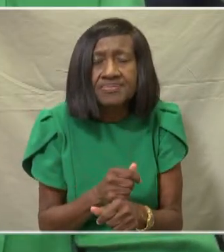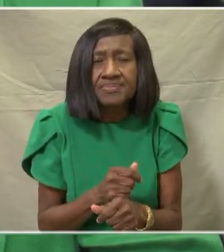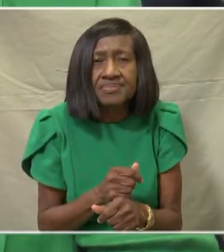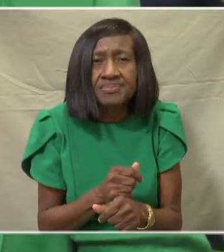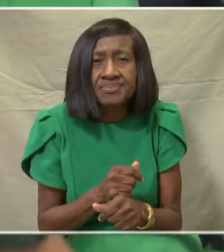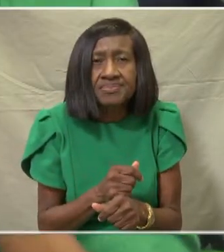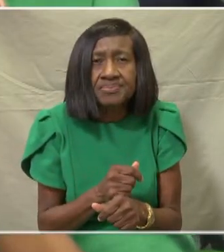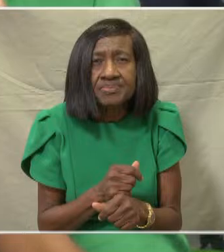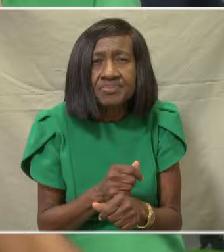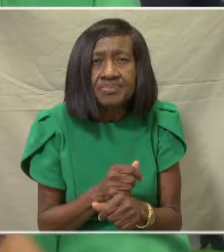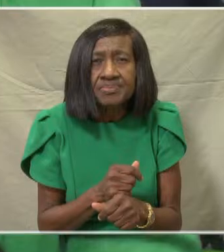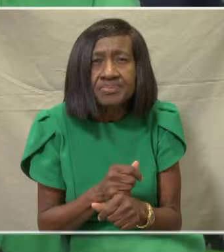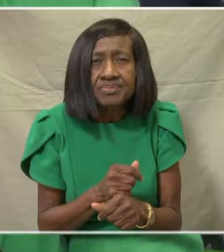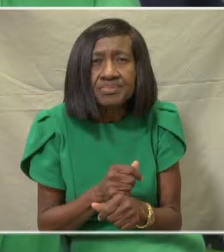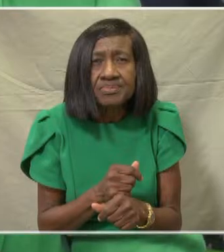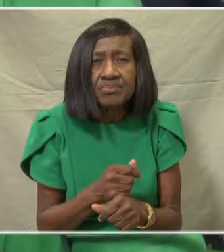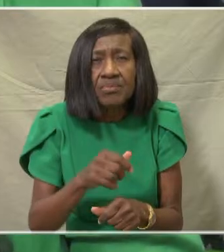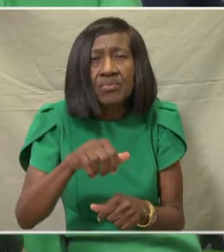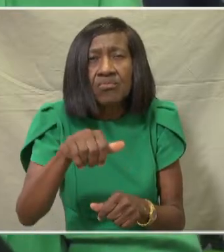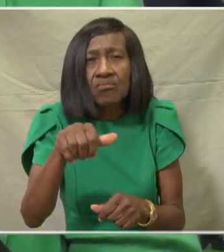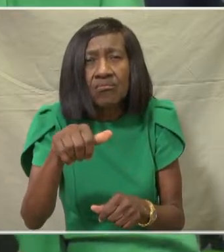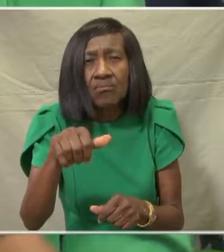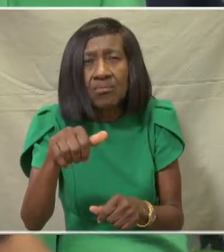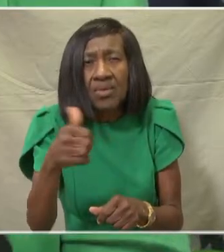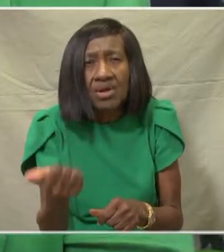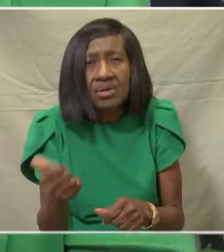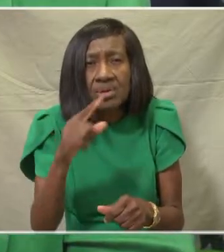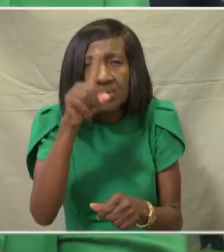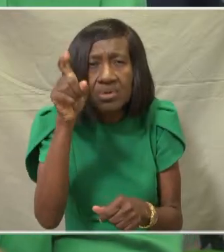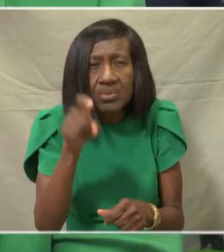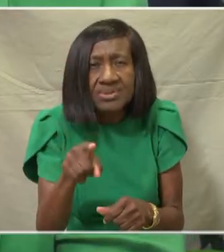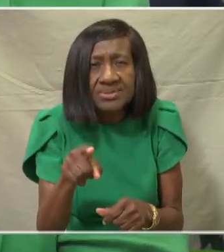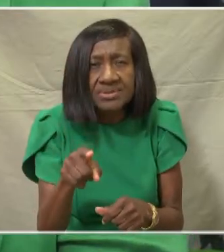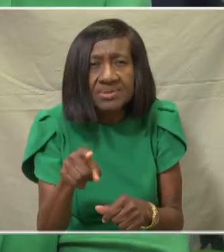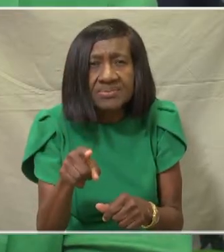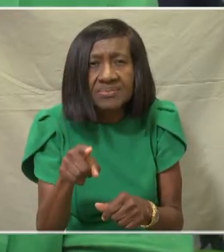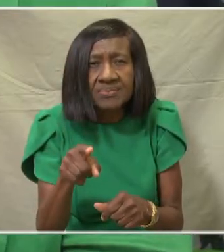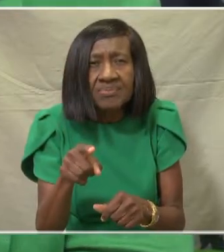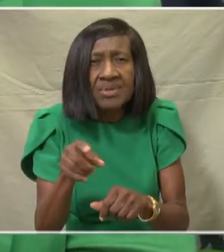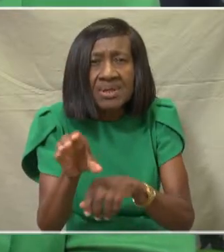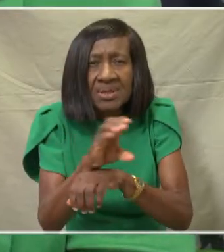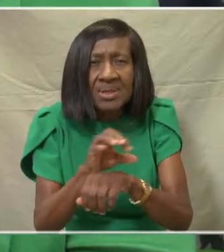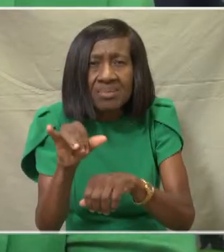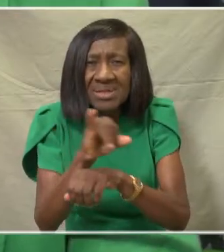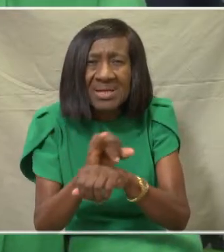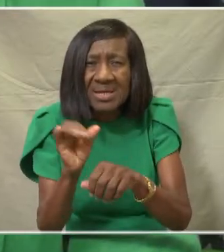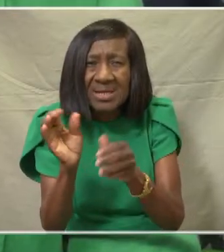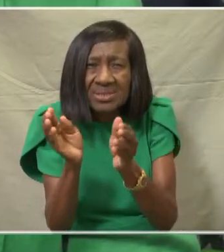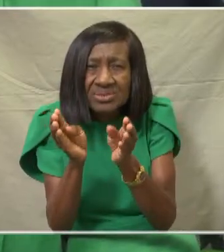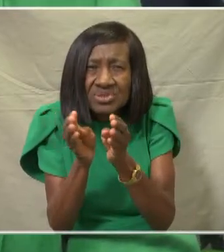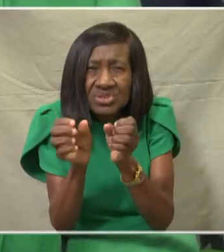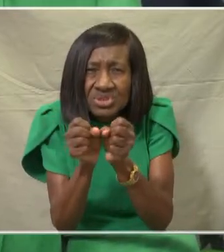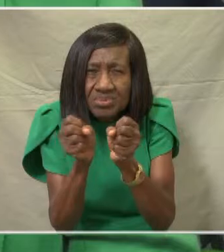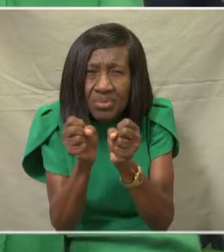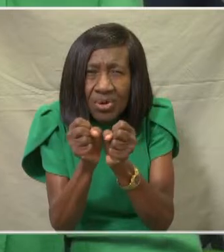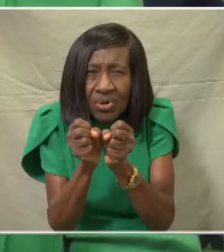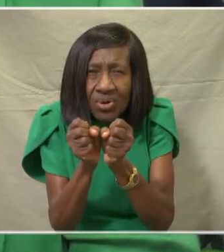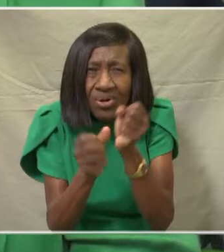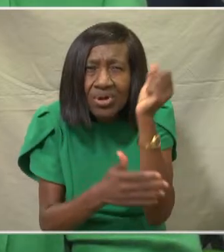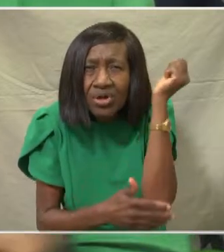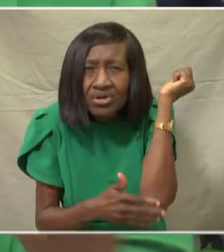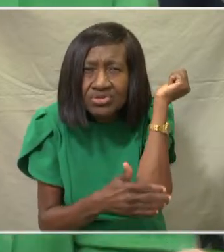in, at least. My other question is, since Cayman is such a small country, it may